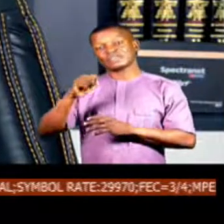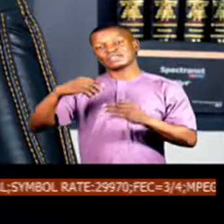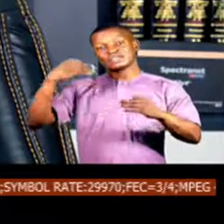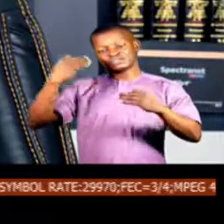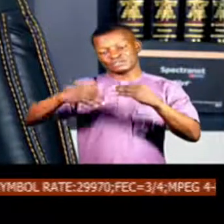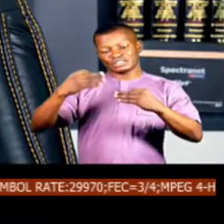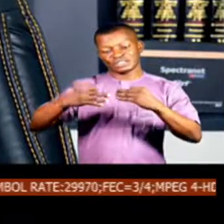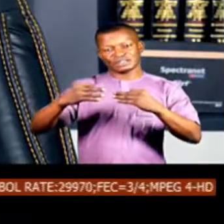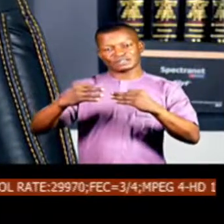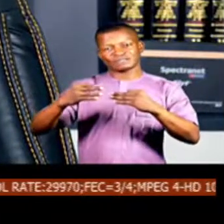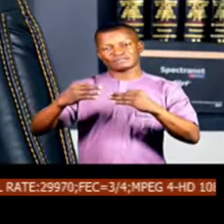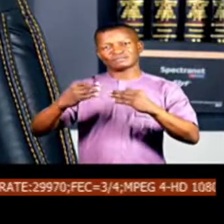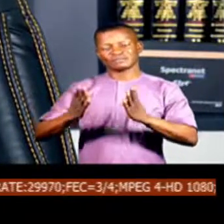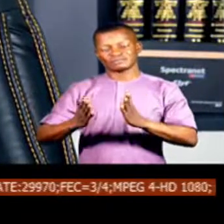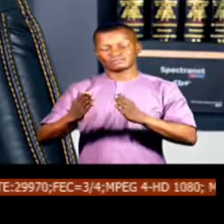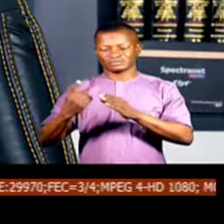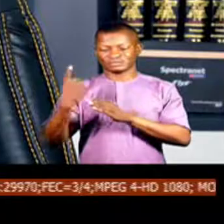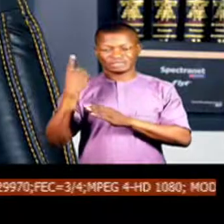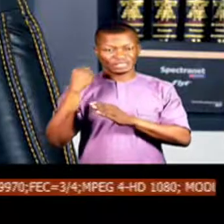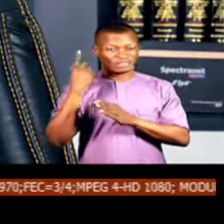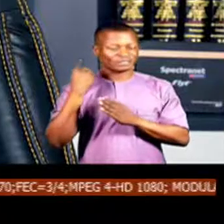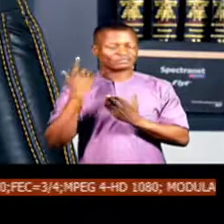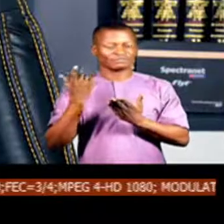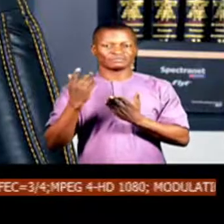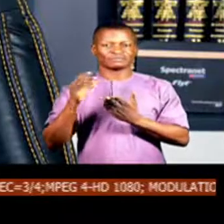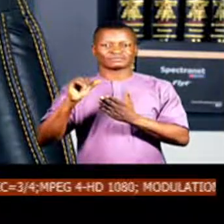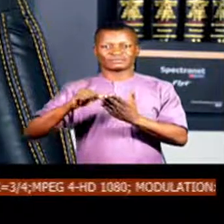the FCT judiciary just recently